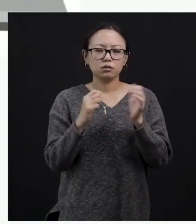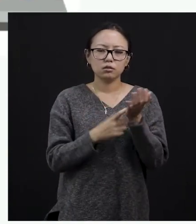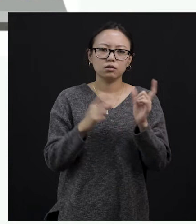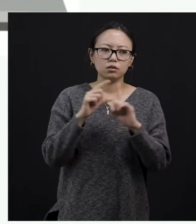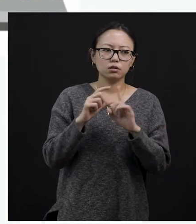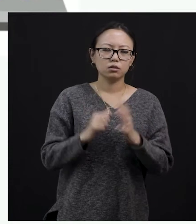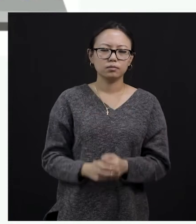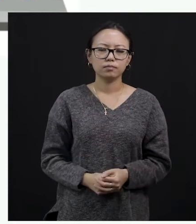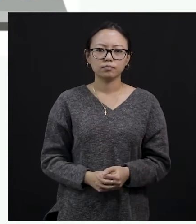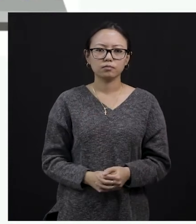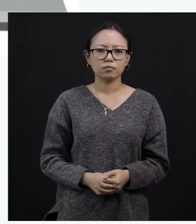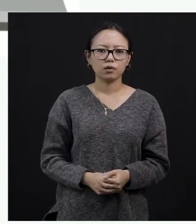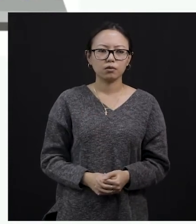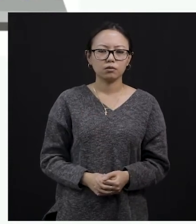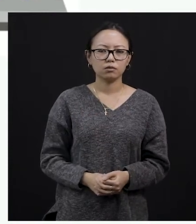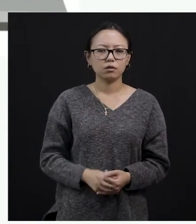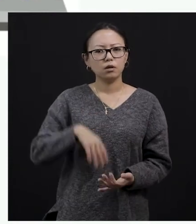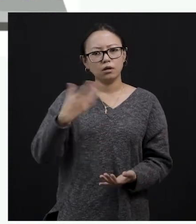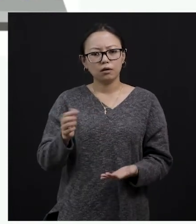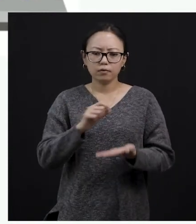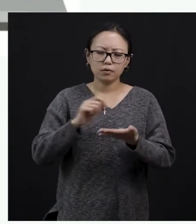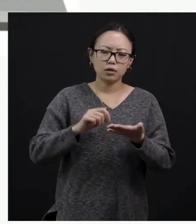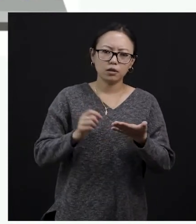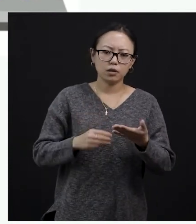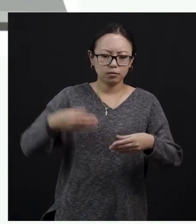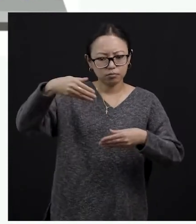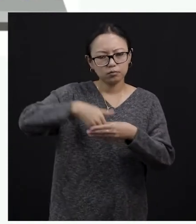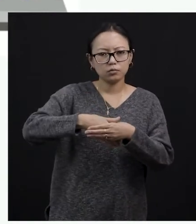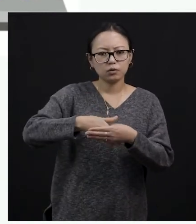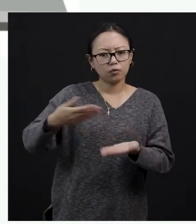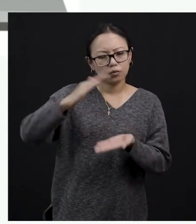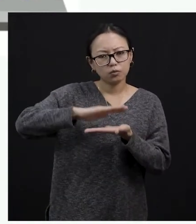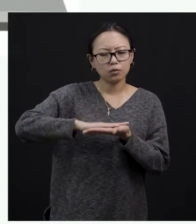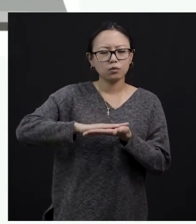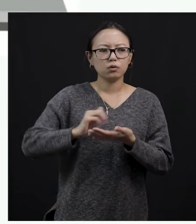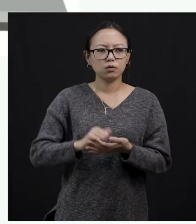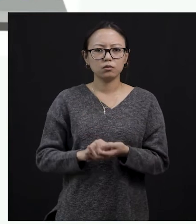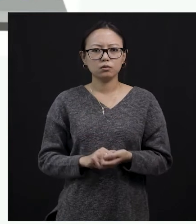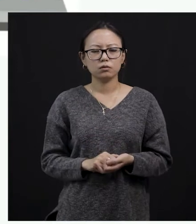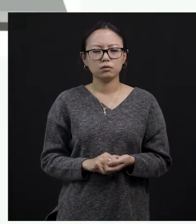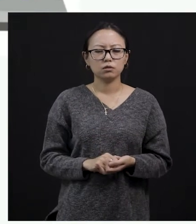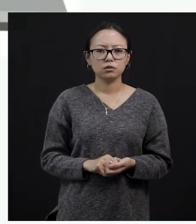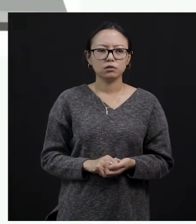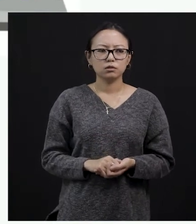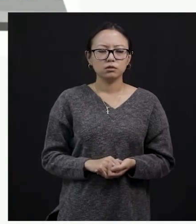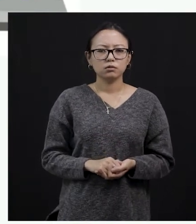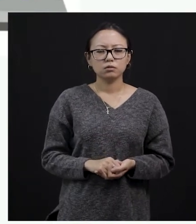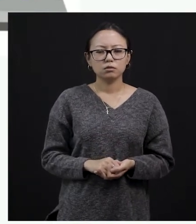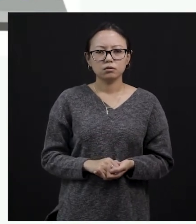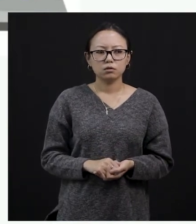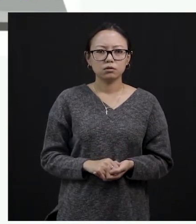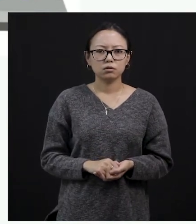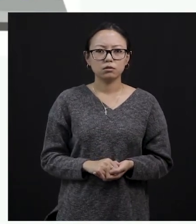now, so once you're done with this whole thing of writing, putting it in the envelope, sealing it,